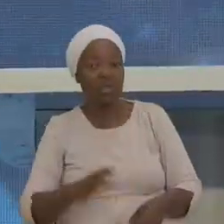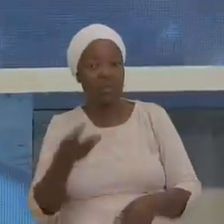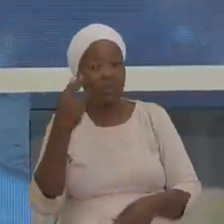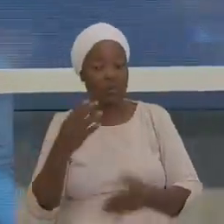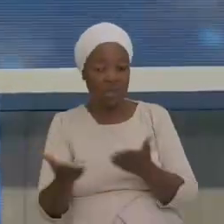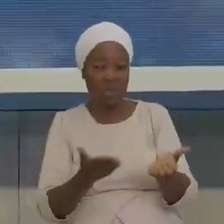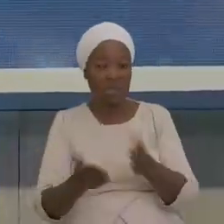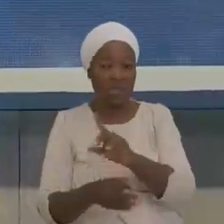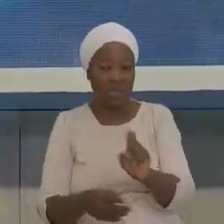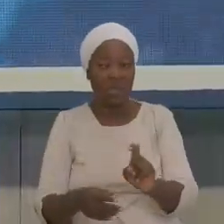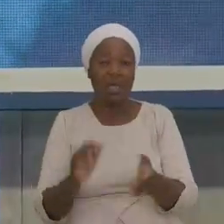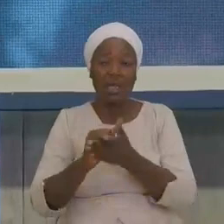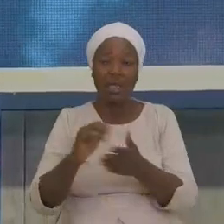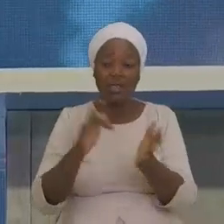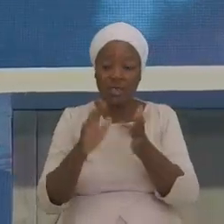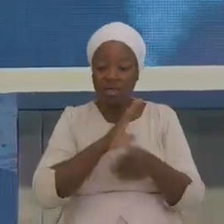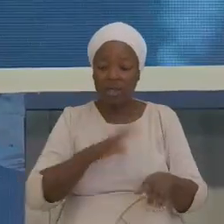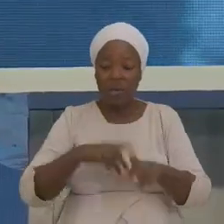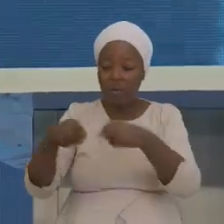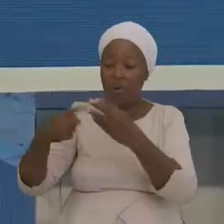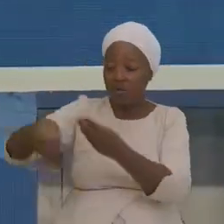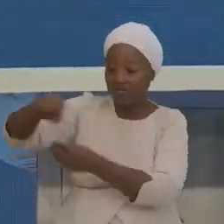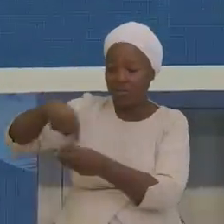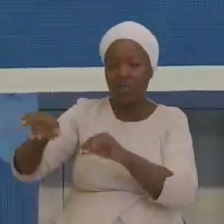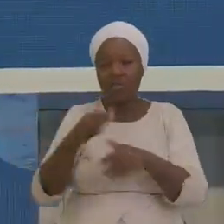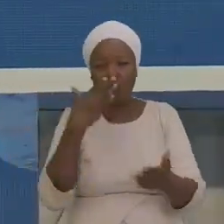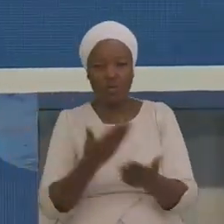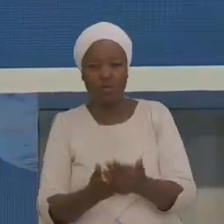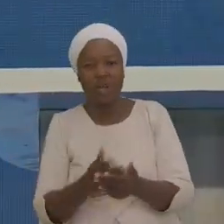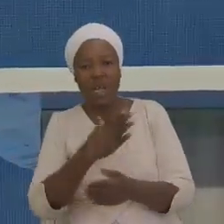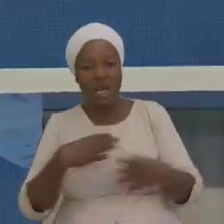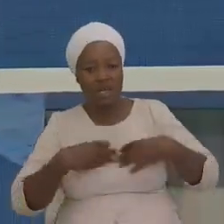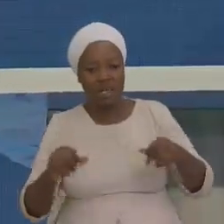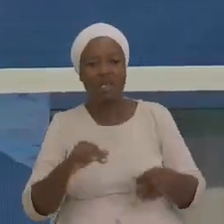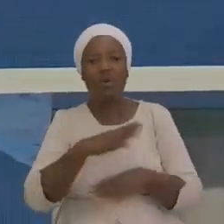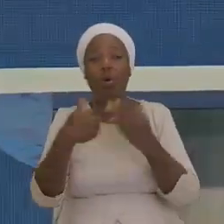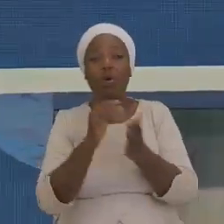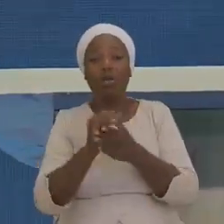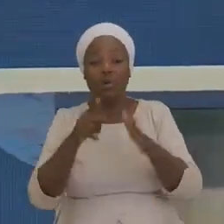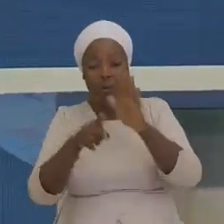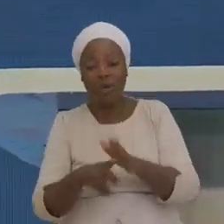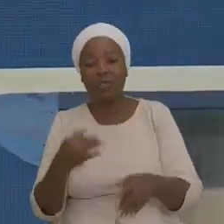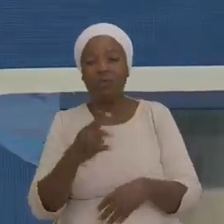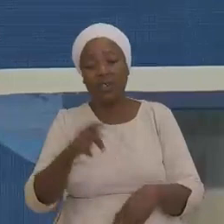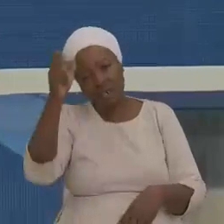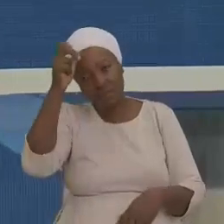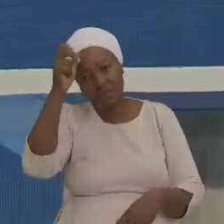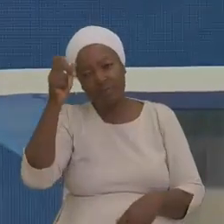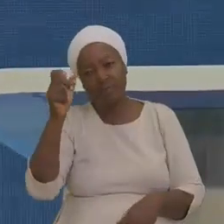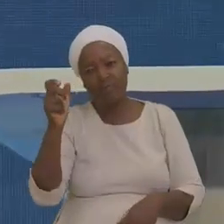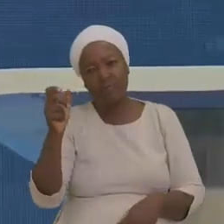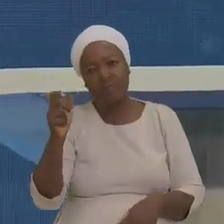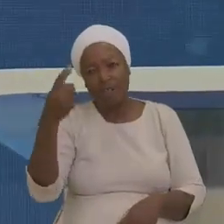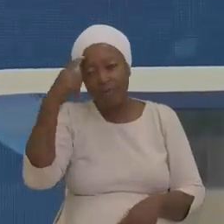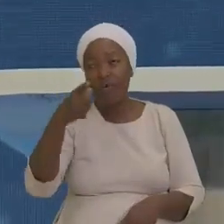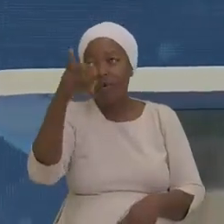He went about doing good and healing all that were oppressed of the devil. For